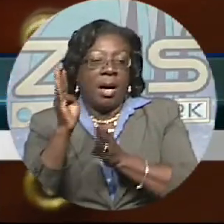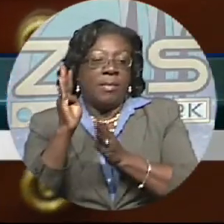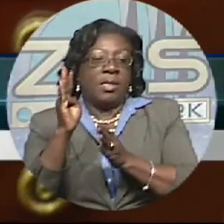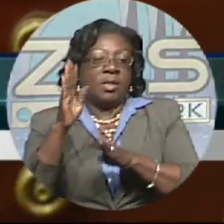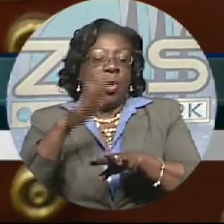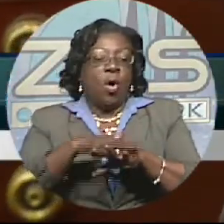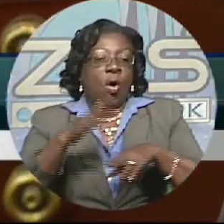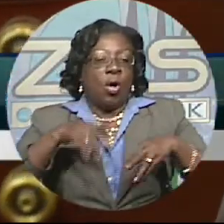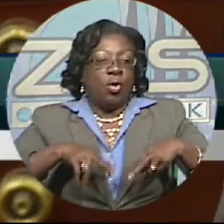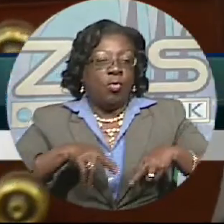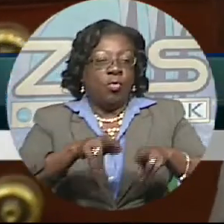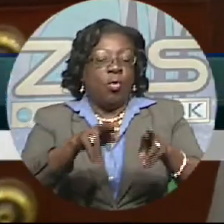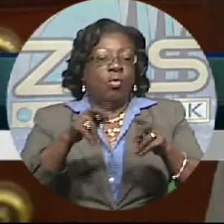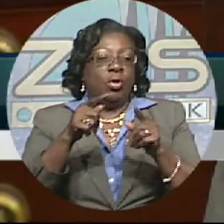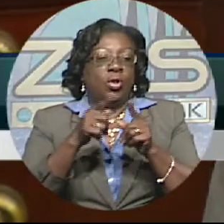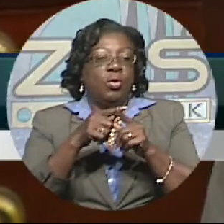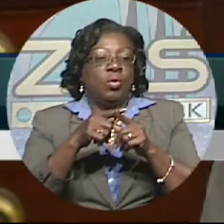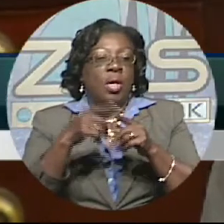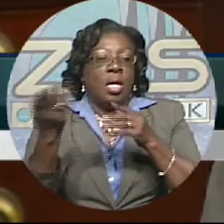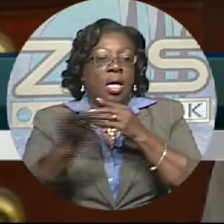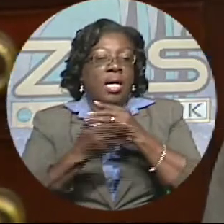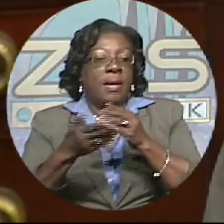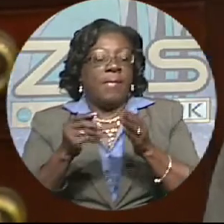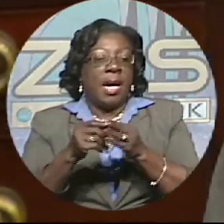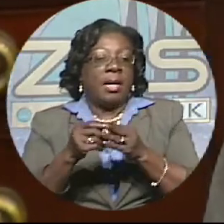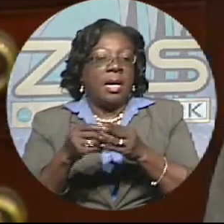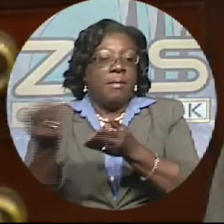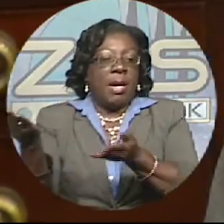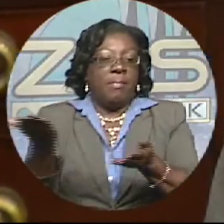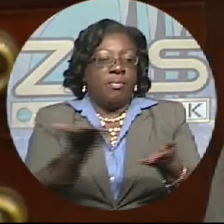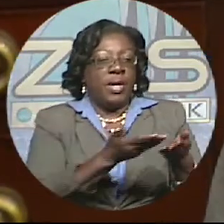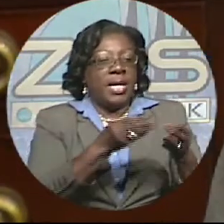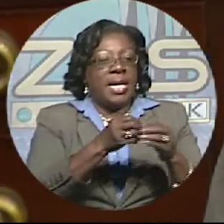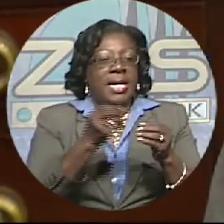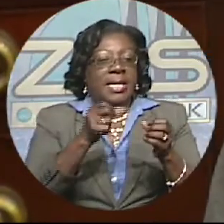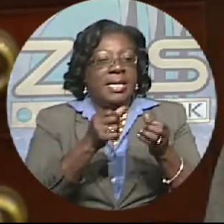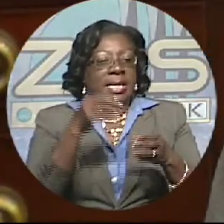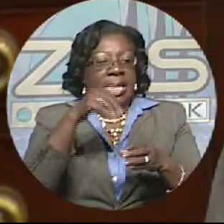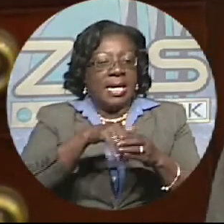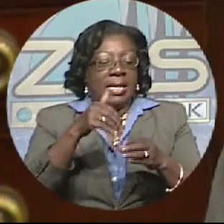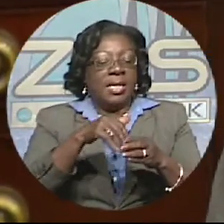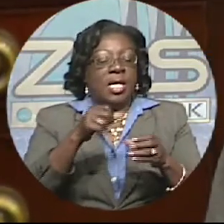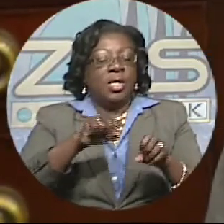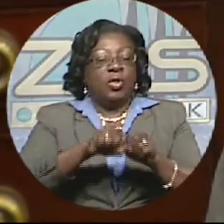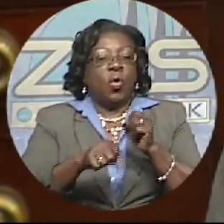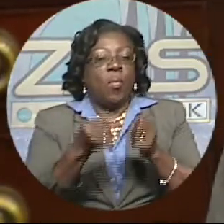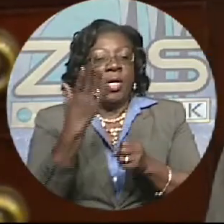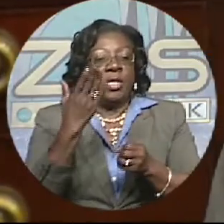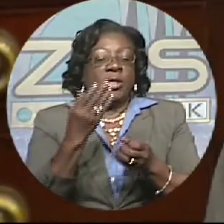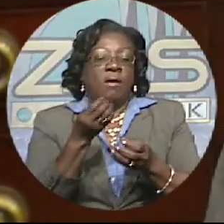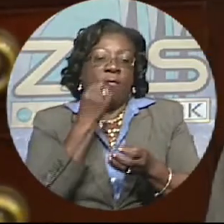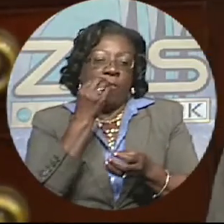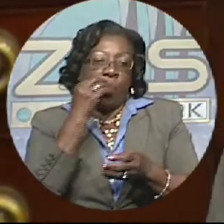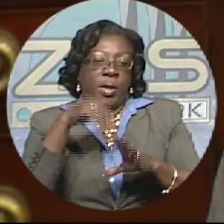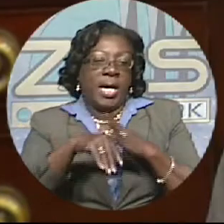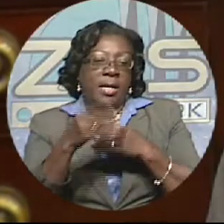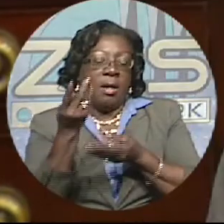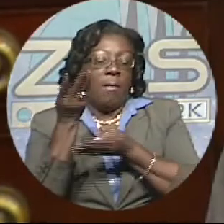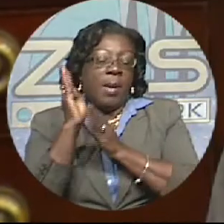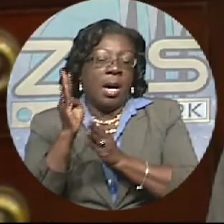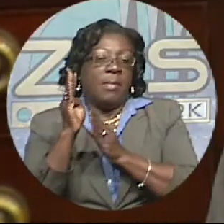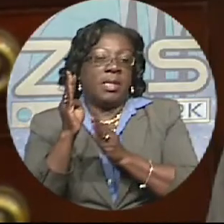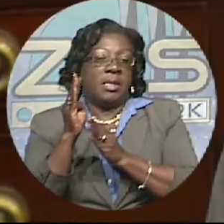road to cutting back on a huge food import bill of $1 billion, and we are